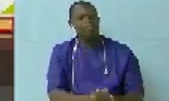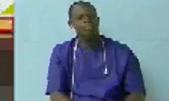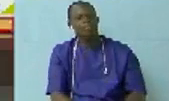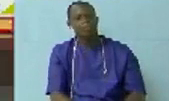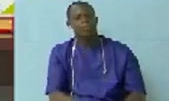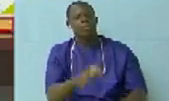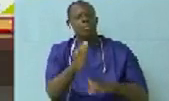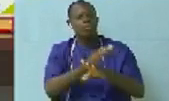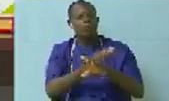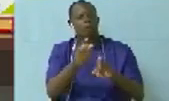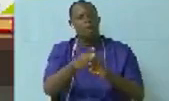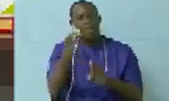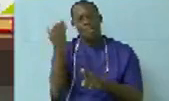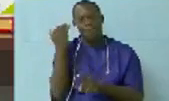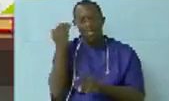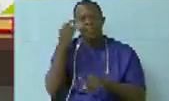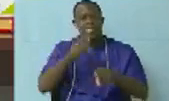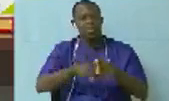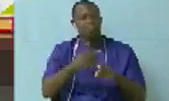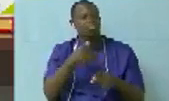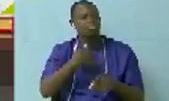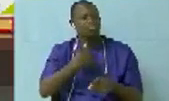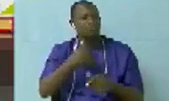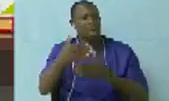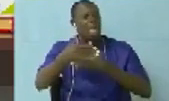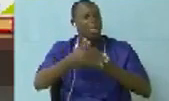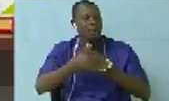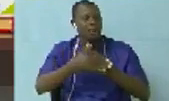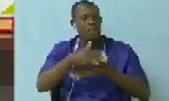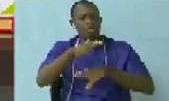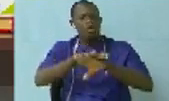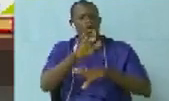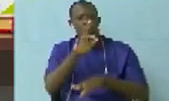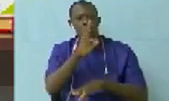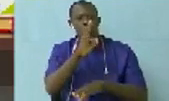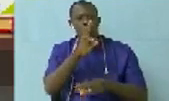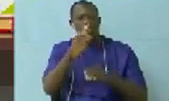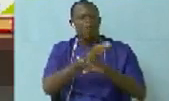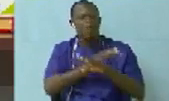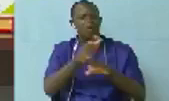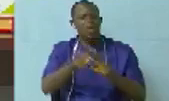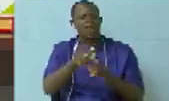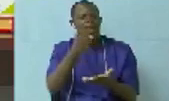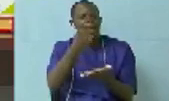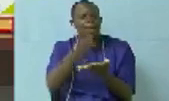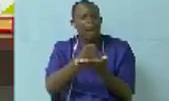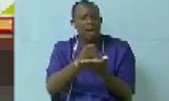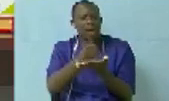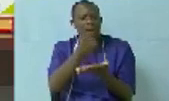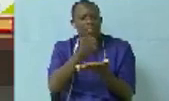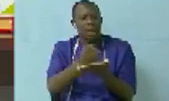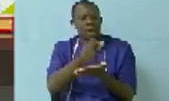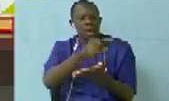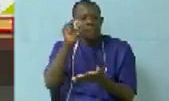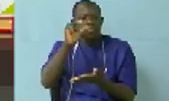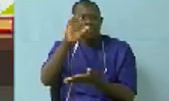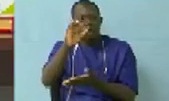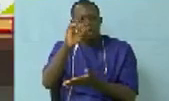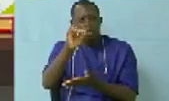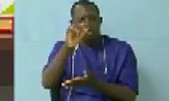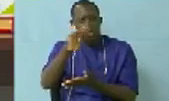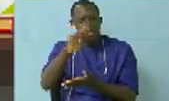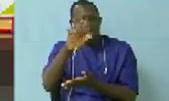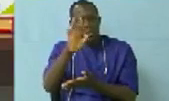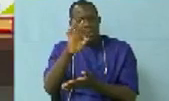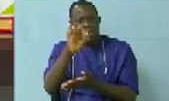during that period I was attached to the Continent Bank. Tembo nalu ko lakin